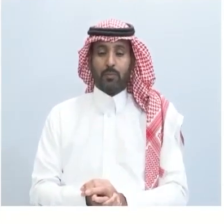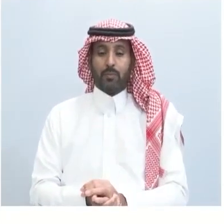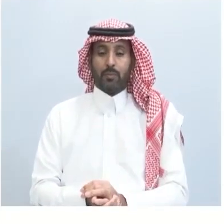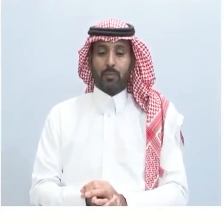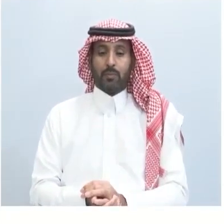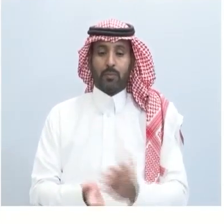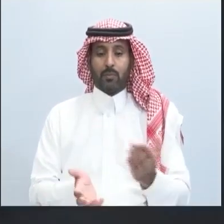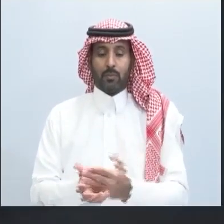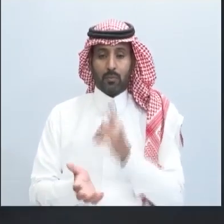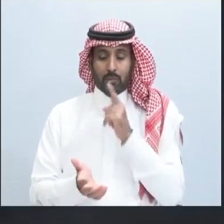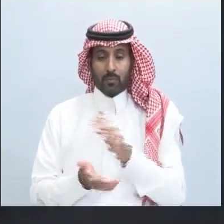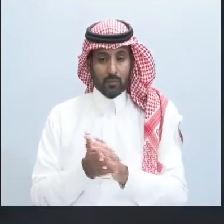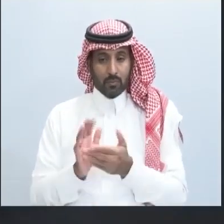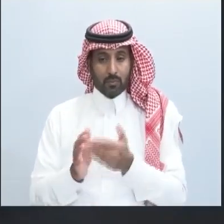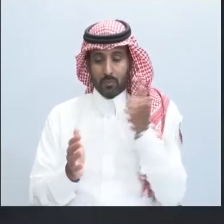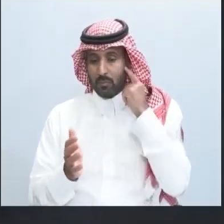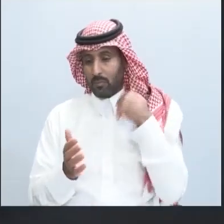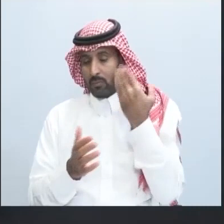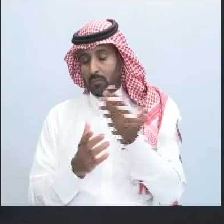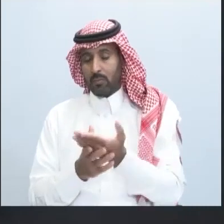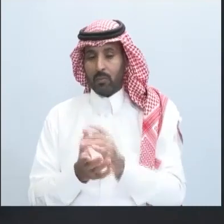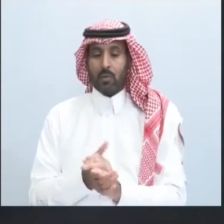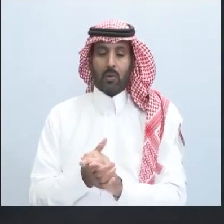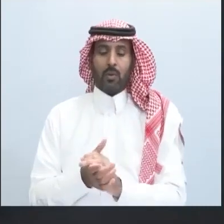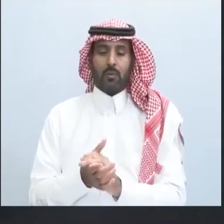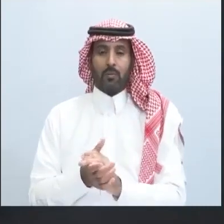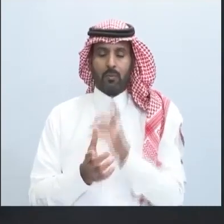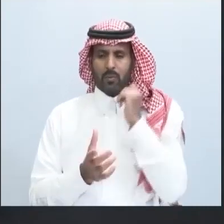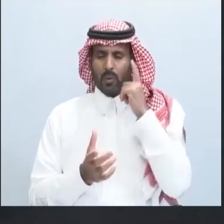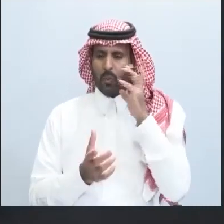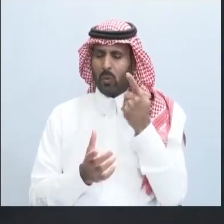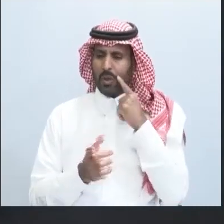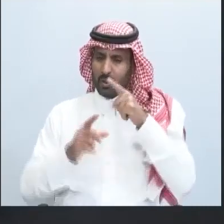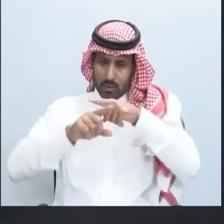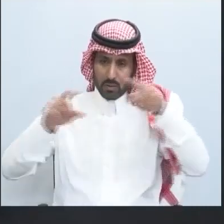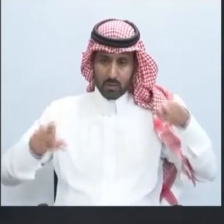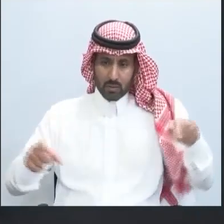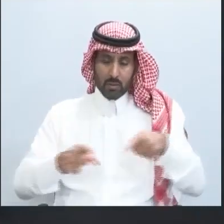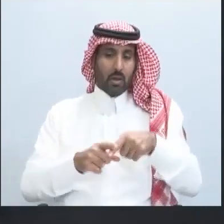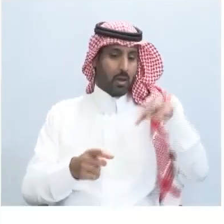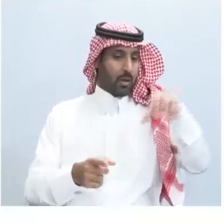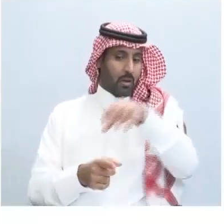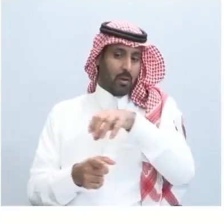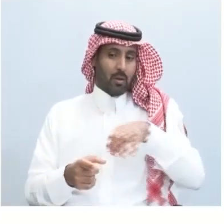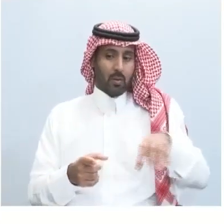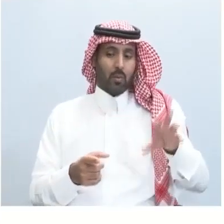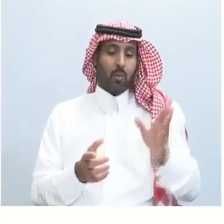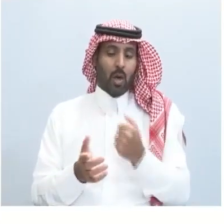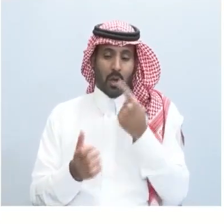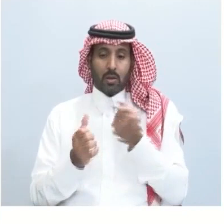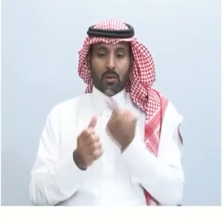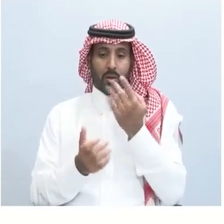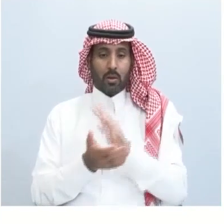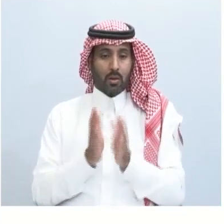So now that we have finished listening to the first part, I think you can guess what each position here, and there's one already done for